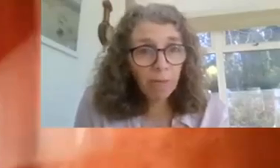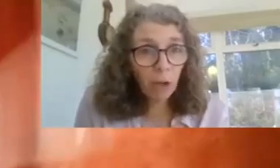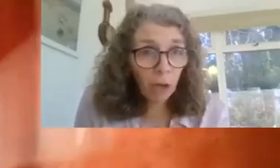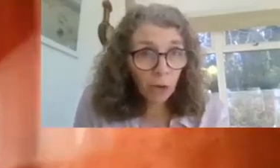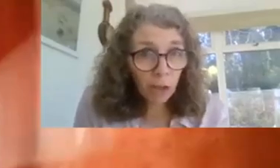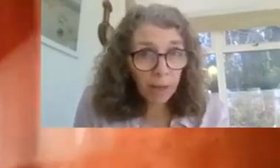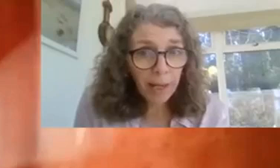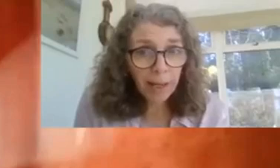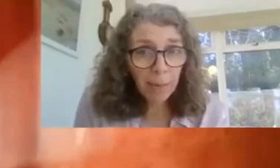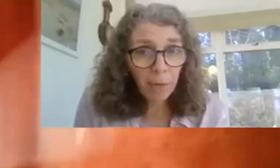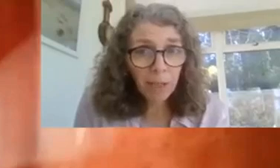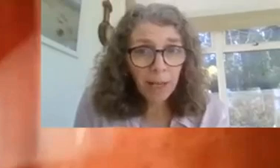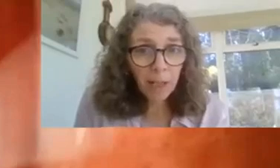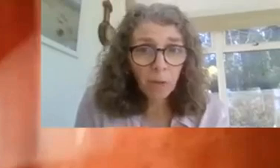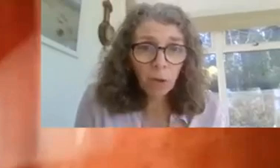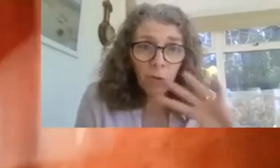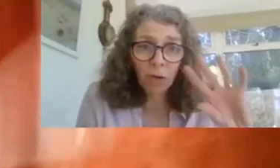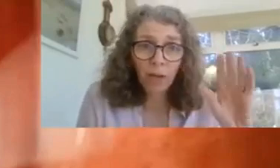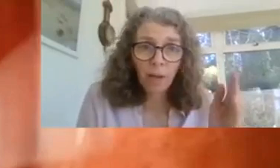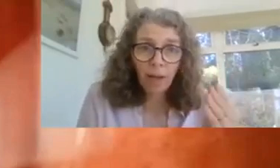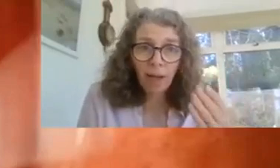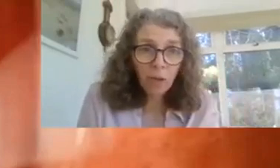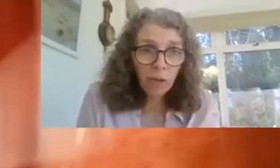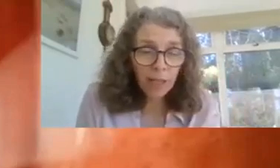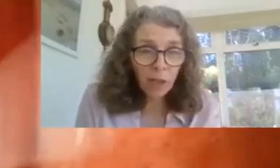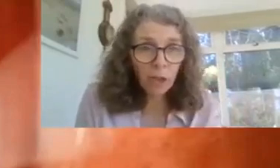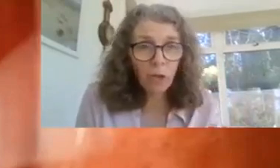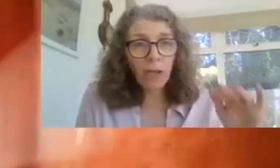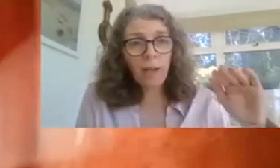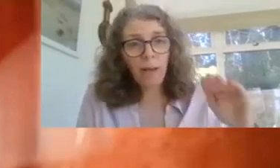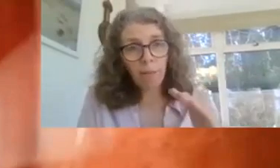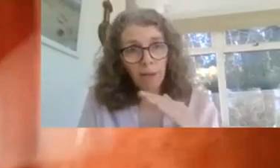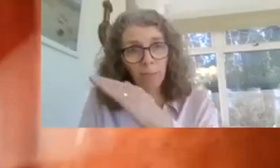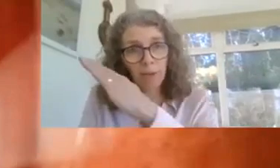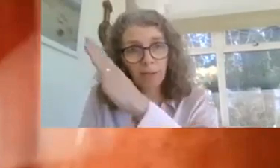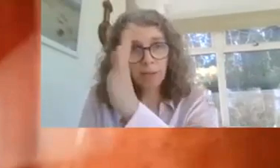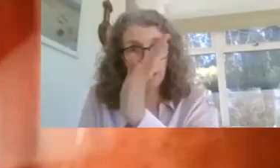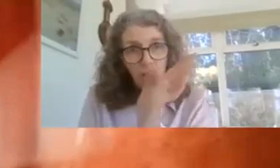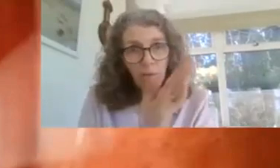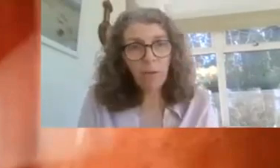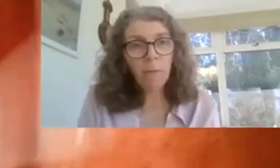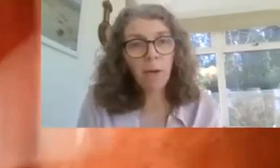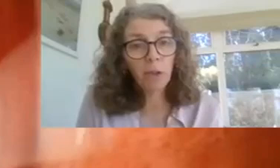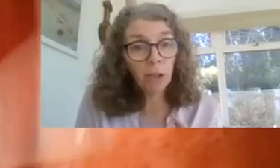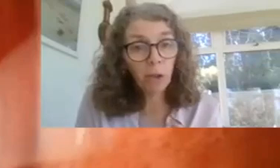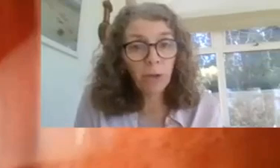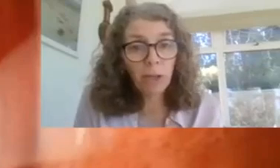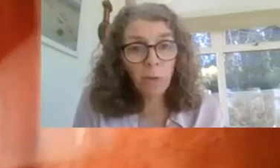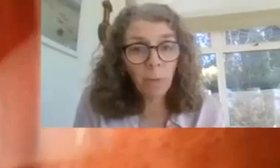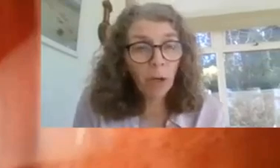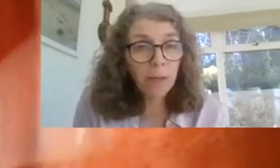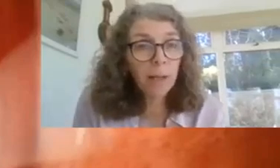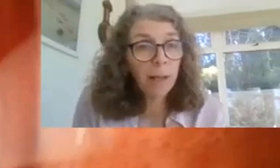usually you would have a colonoscopy, a camera test, which goes under sedation usually. A camera is inserted around the bowel to